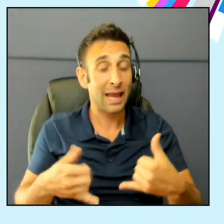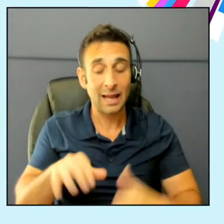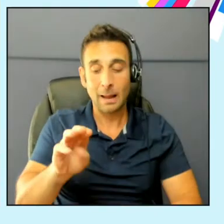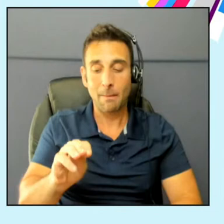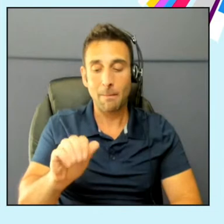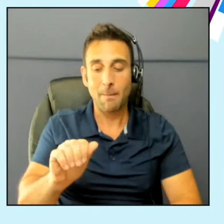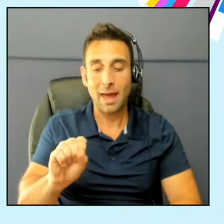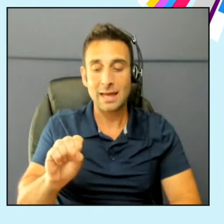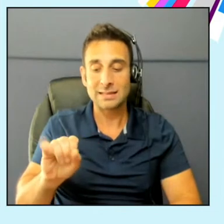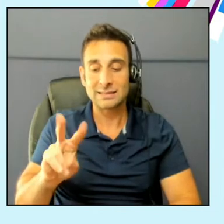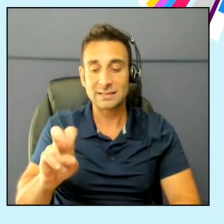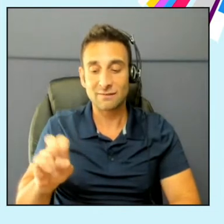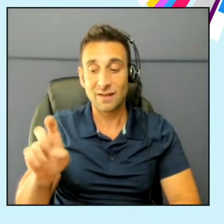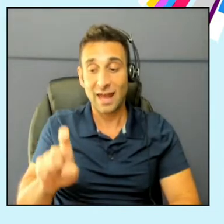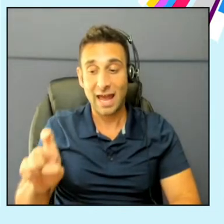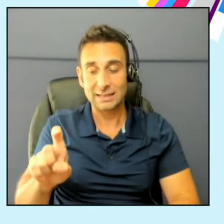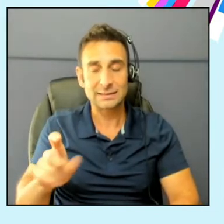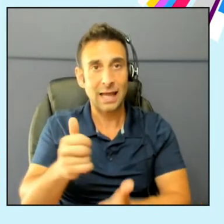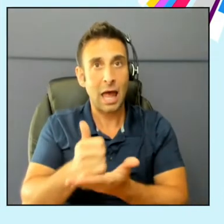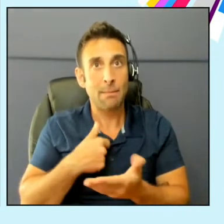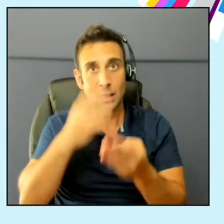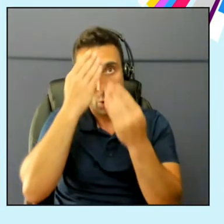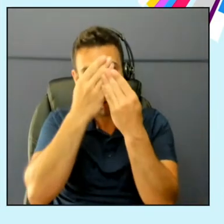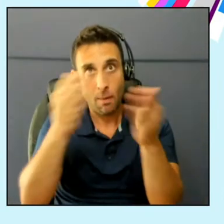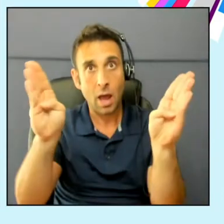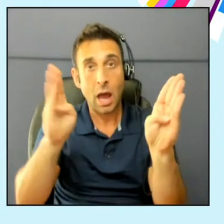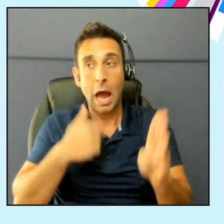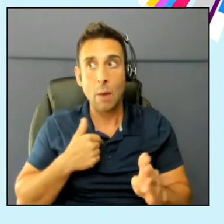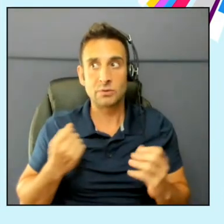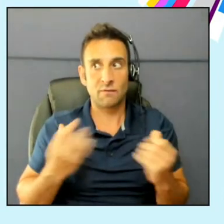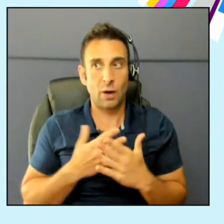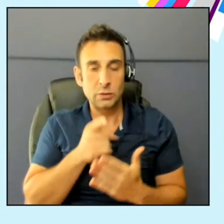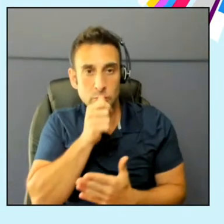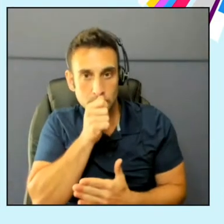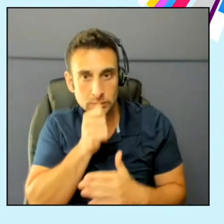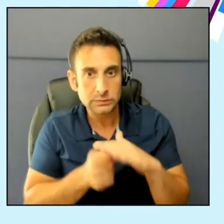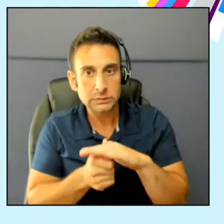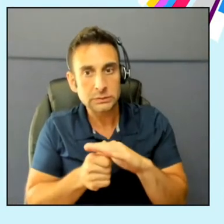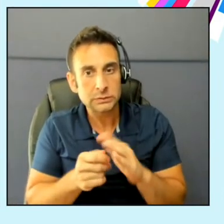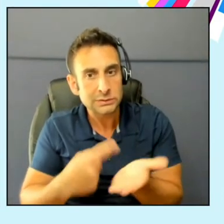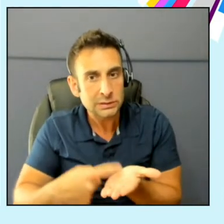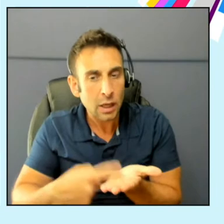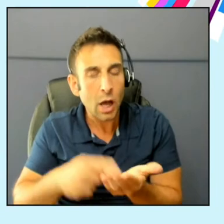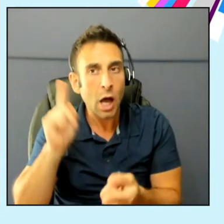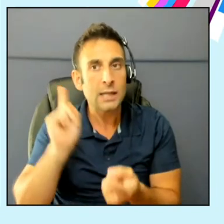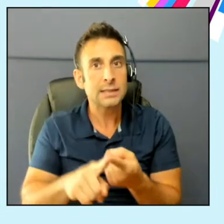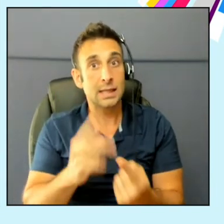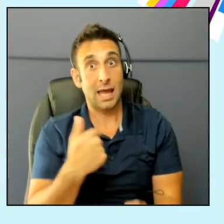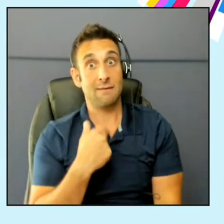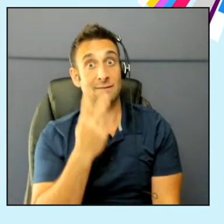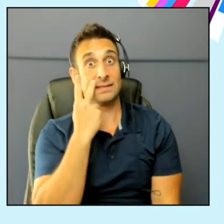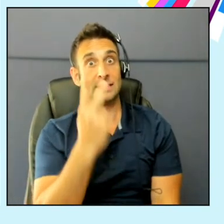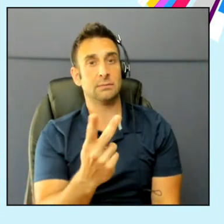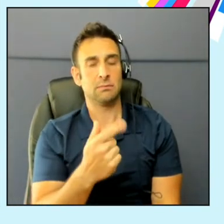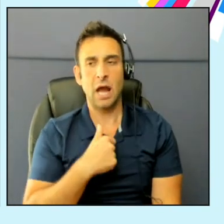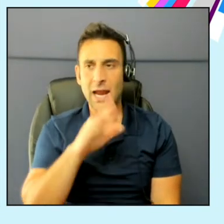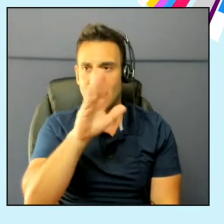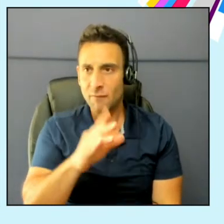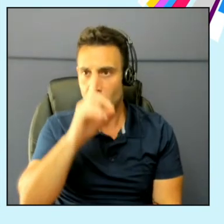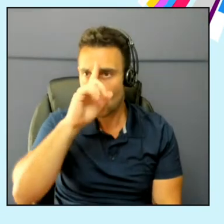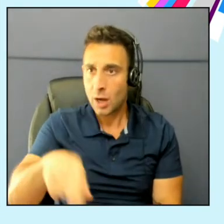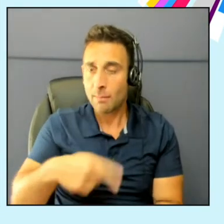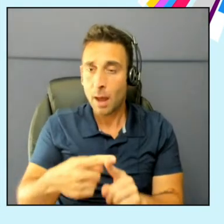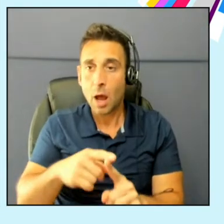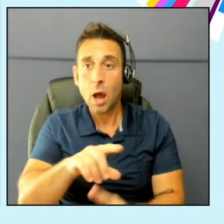I was either too afraid to speak aloud or hadn't even thought about until it was presented to me. I had never even thought about non-heterosexual relationships